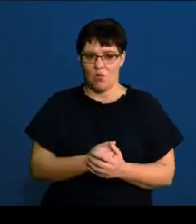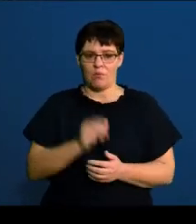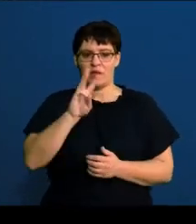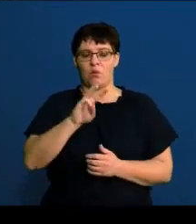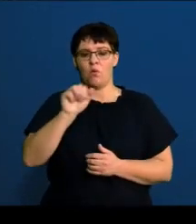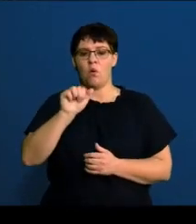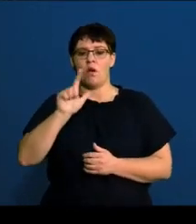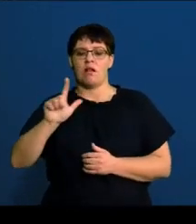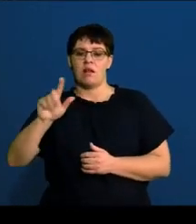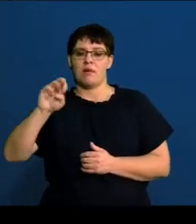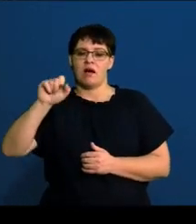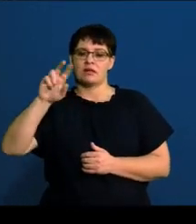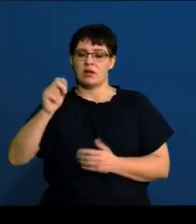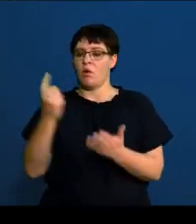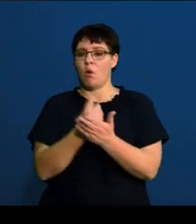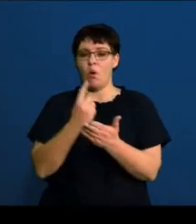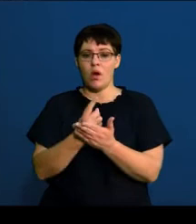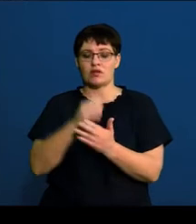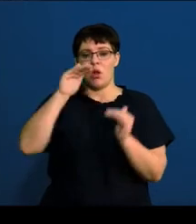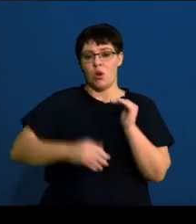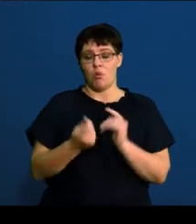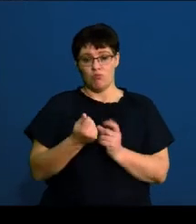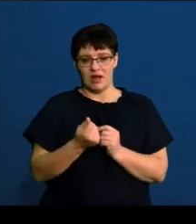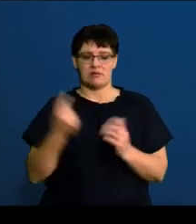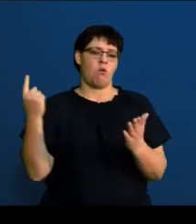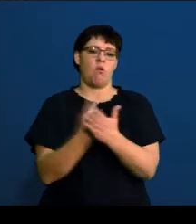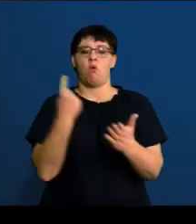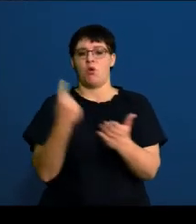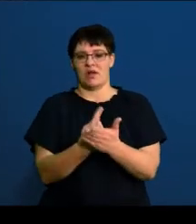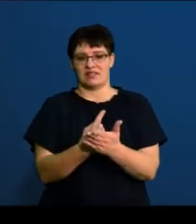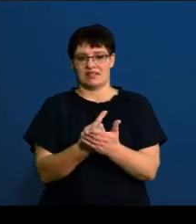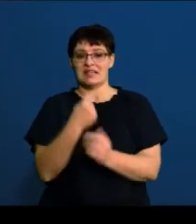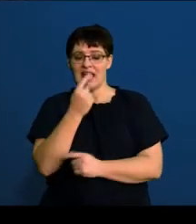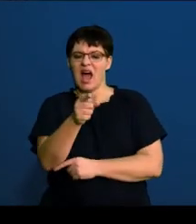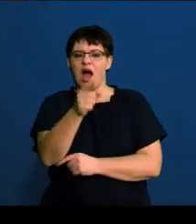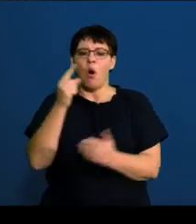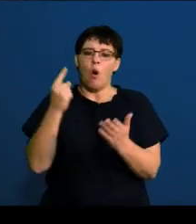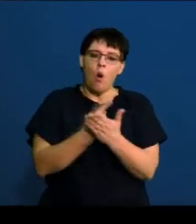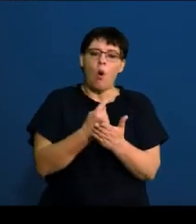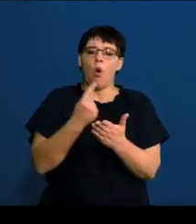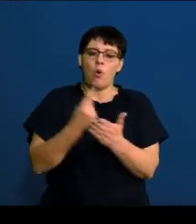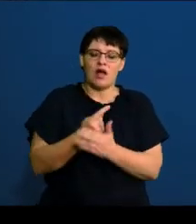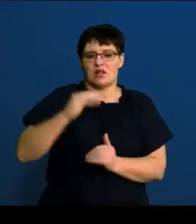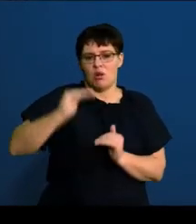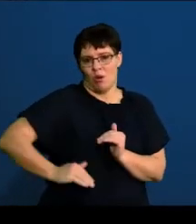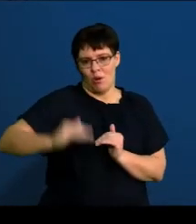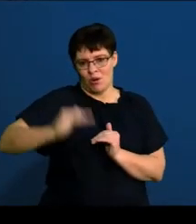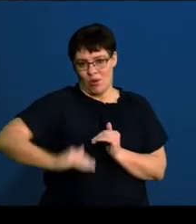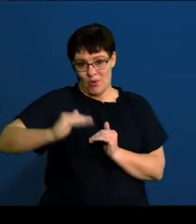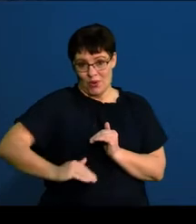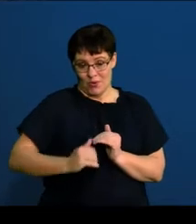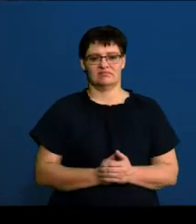low prices, always, right? So they're reinforcing that their prices are